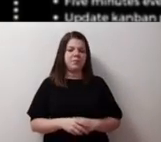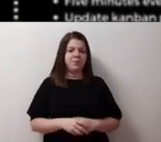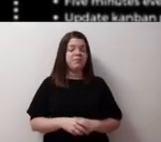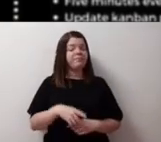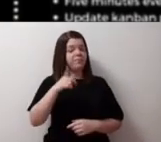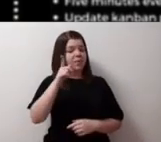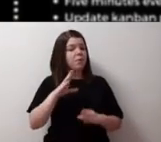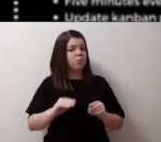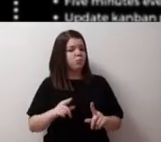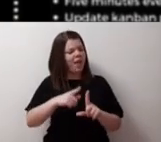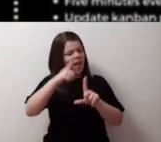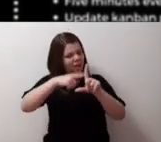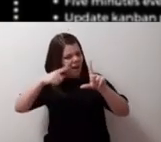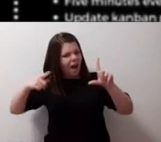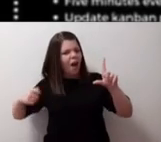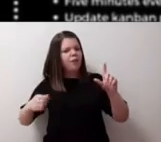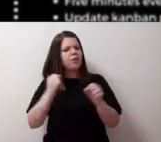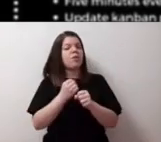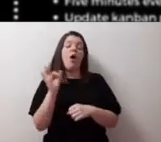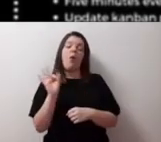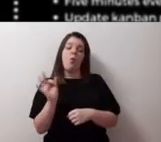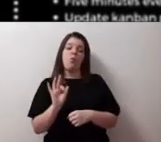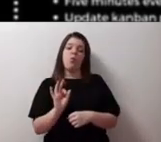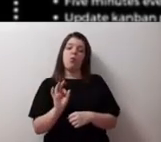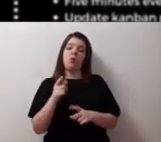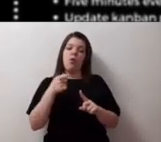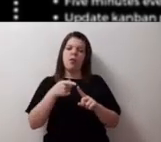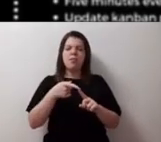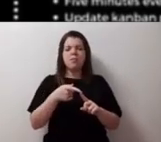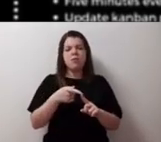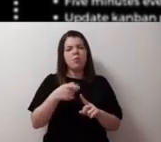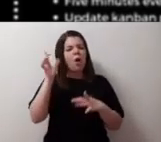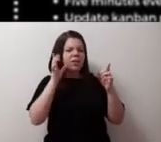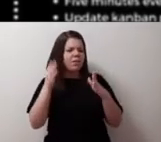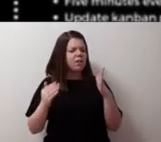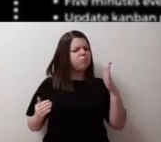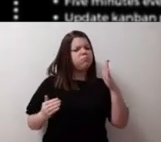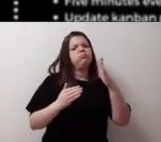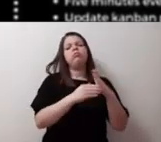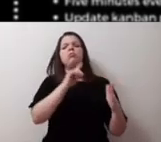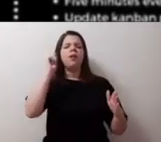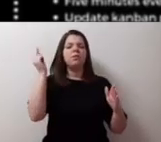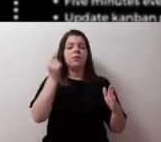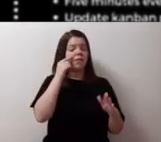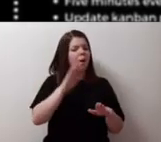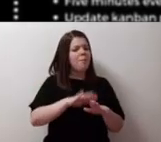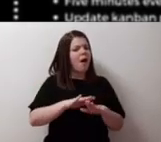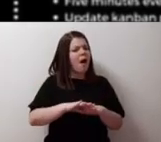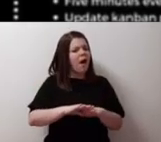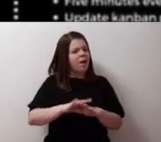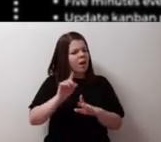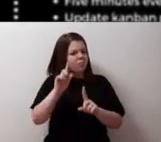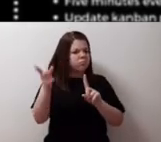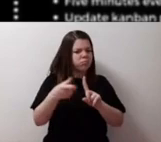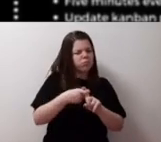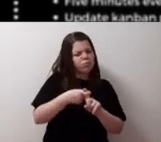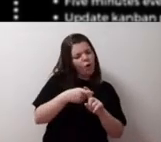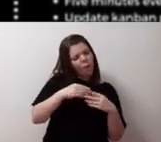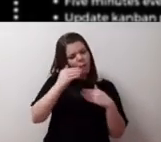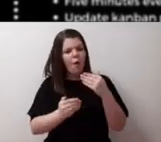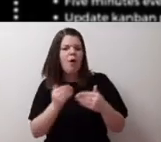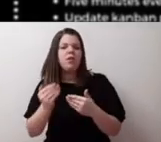review and sprint retrospective. Also, 1 Scrum artifact involved: burn down chart to improve